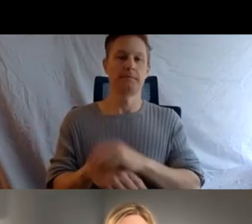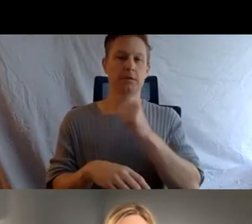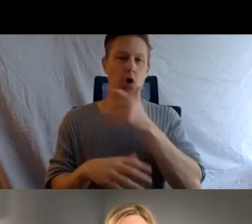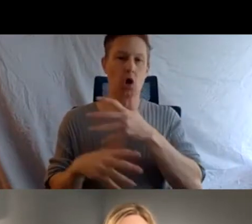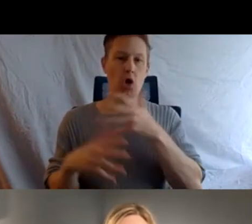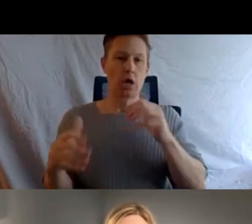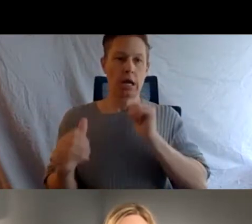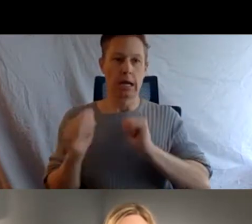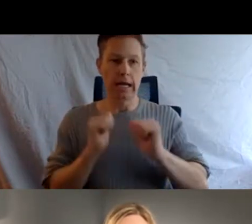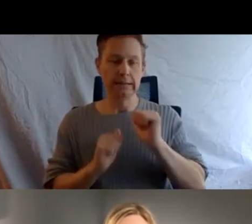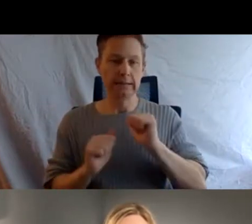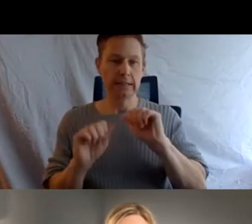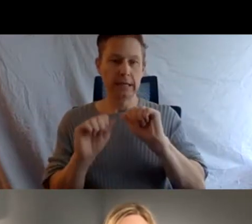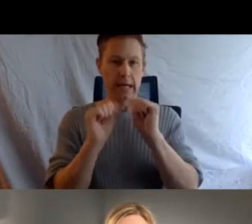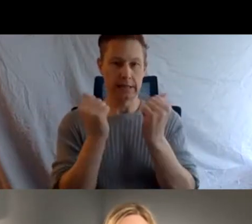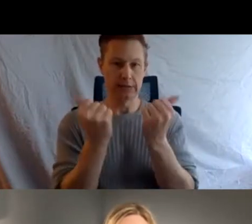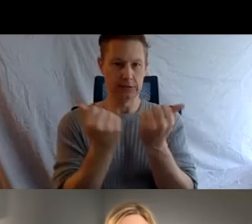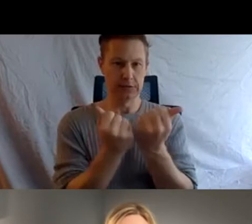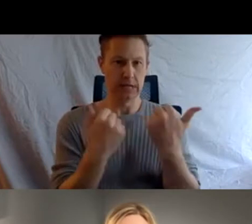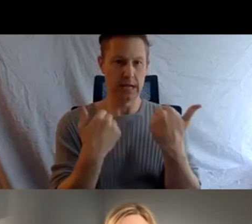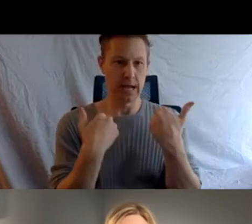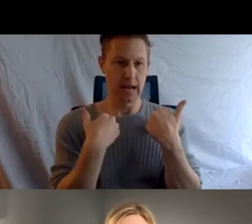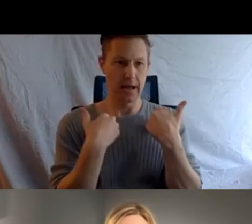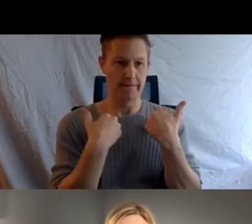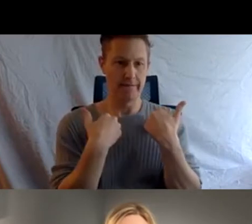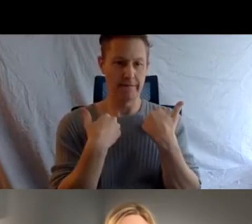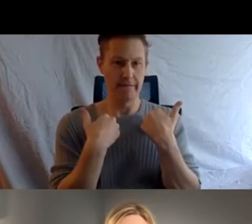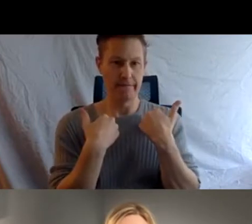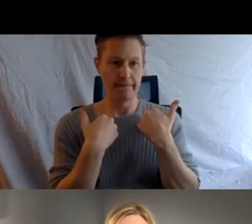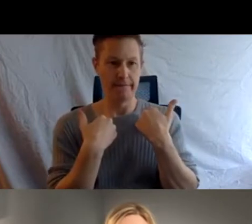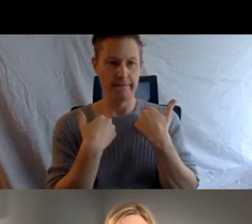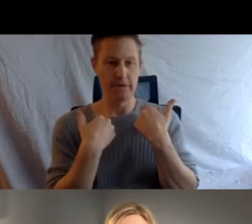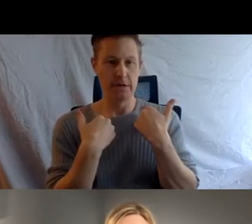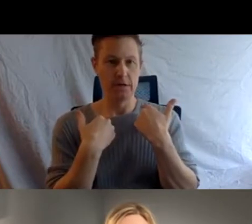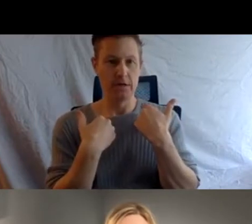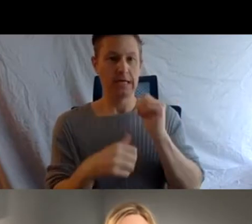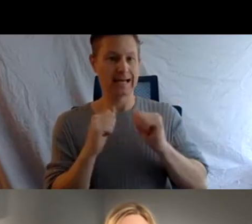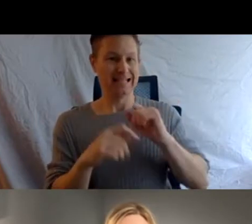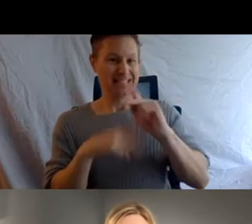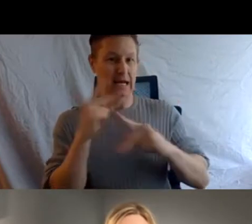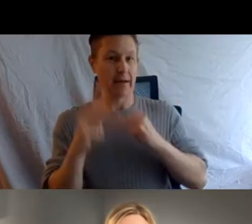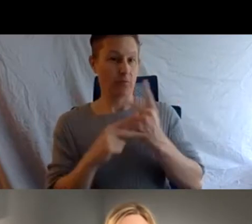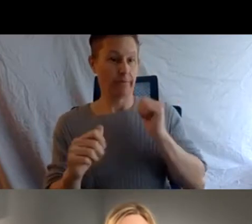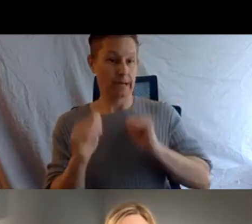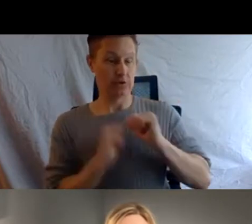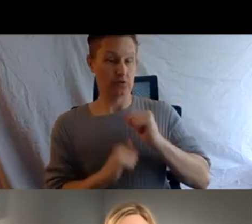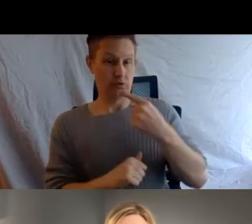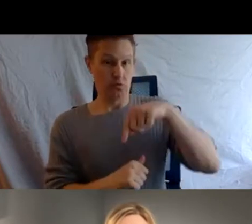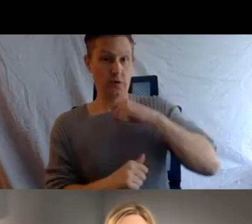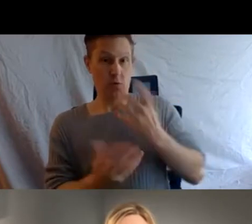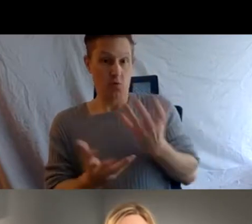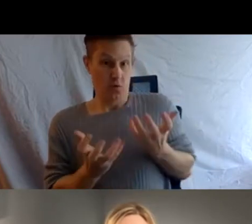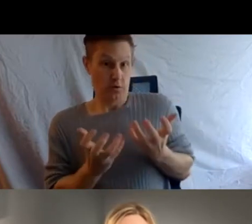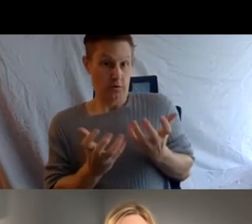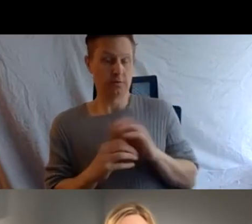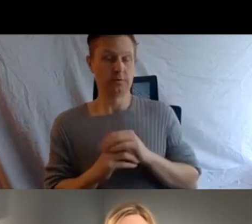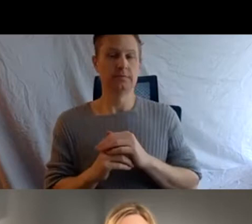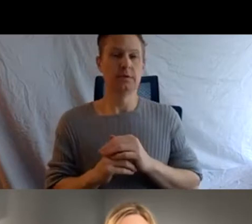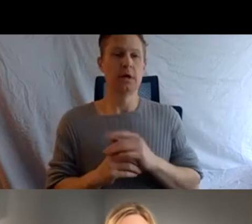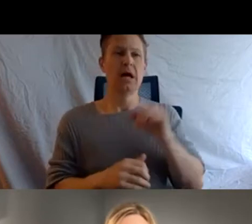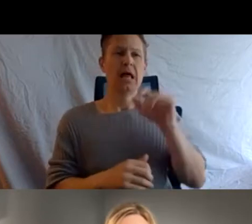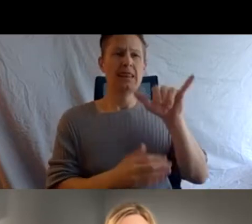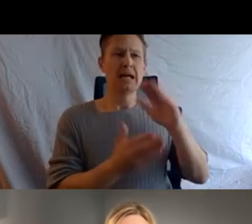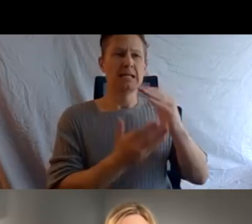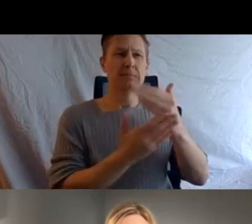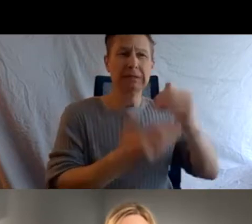acting agencies that had, you know, what we were looking for. So we, so I think that was part of it. I don't remember the name of